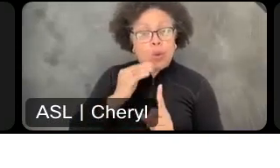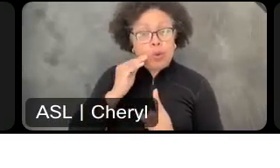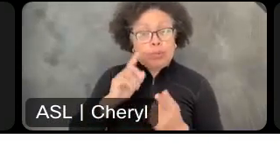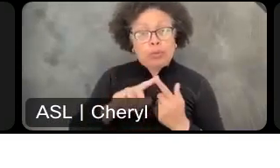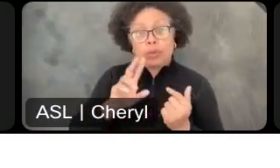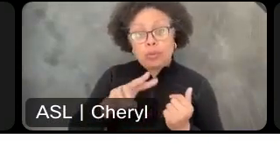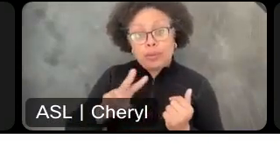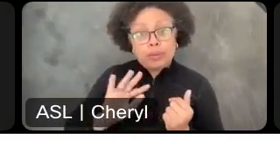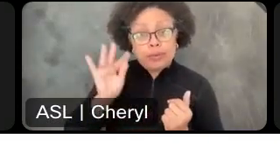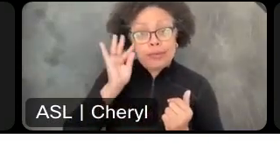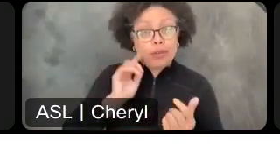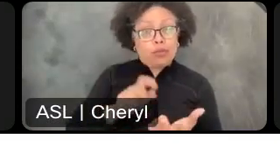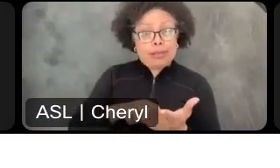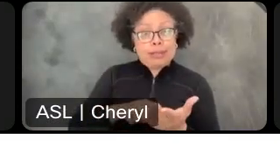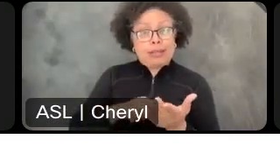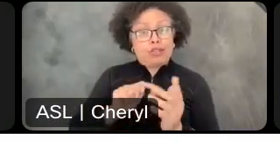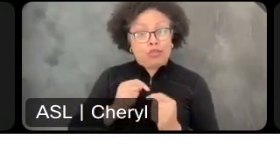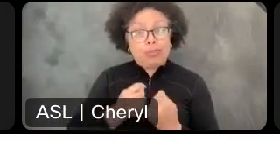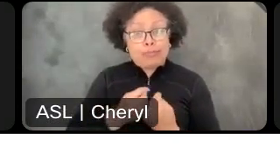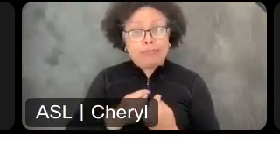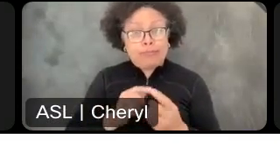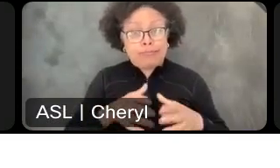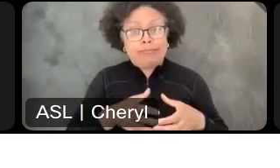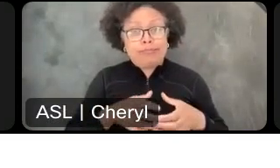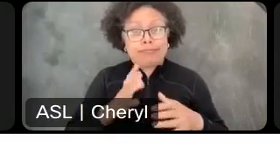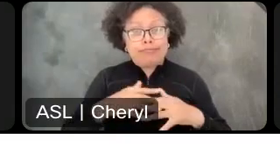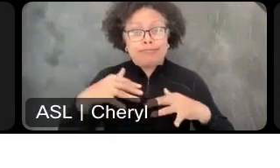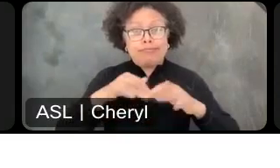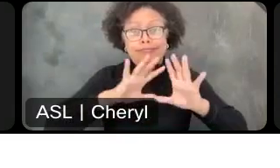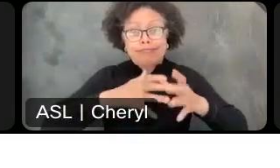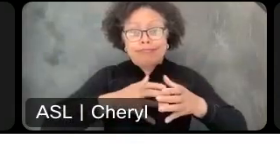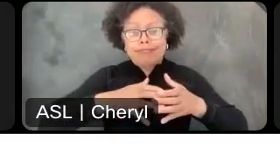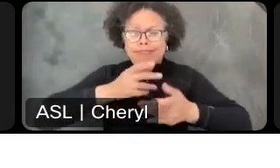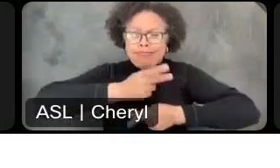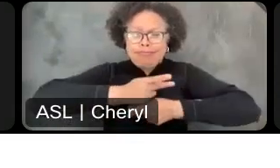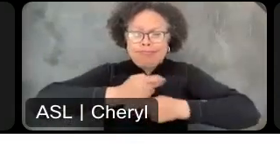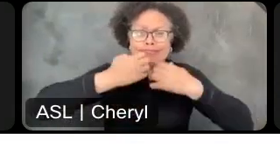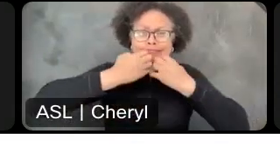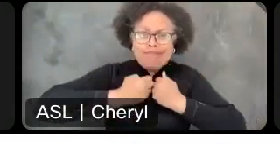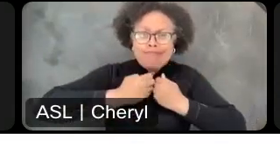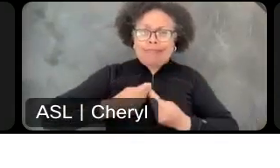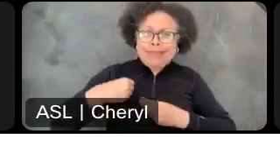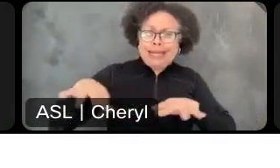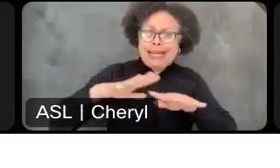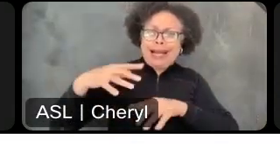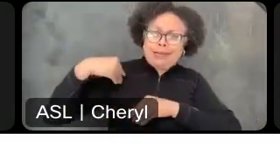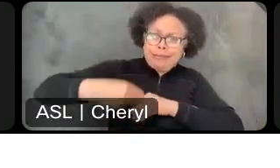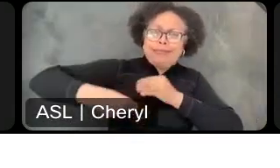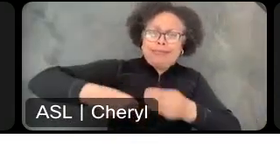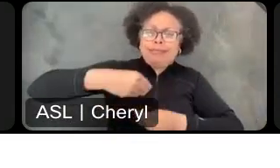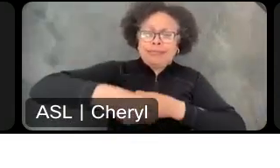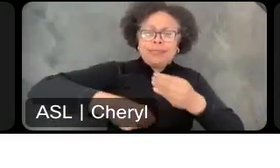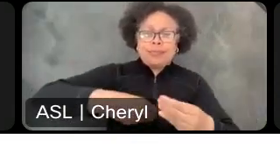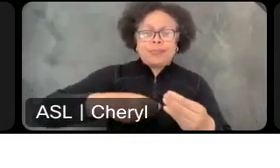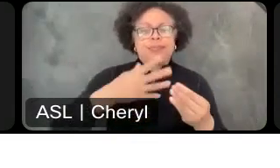22 federally recognized tribal nations who have been the caretakers of this land for generations and